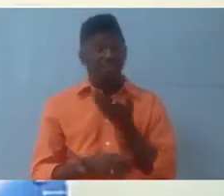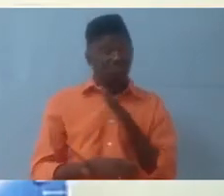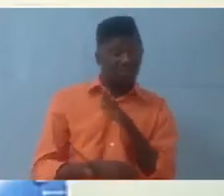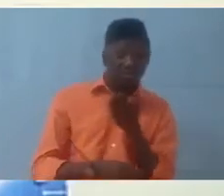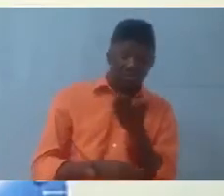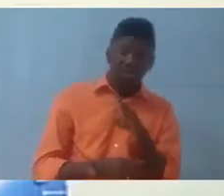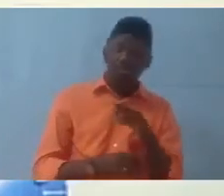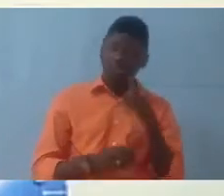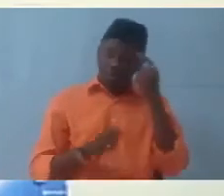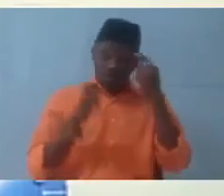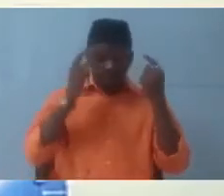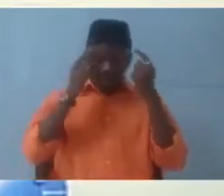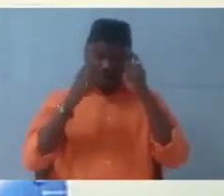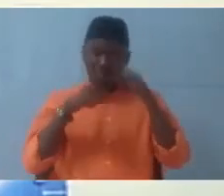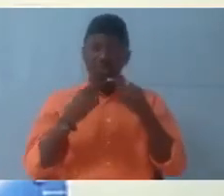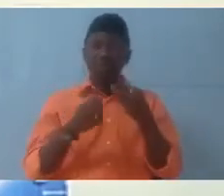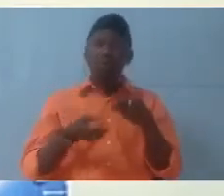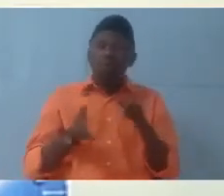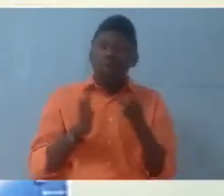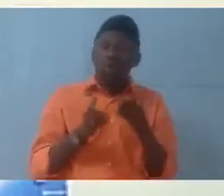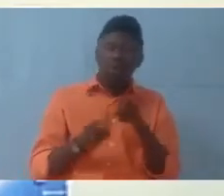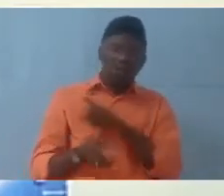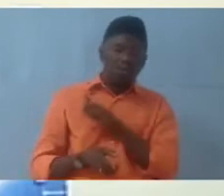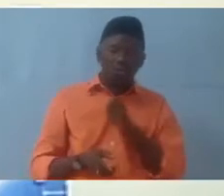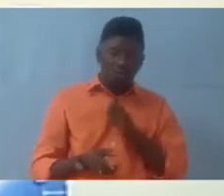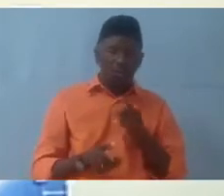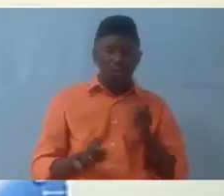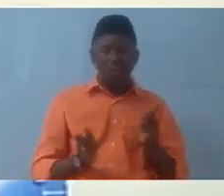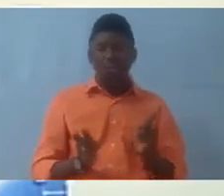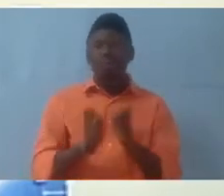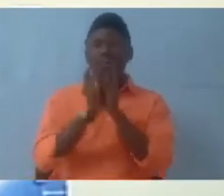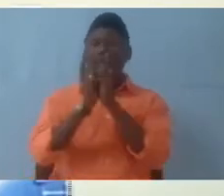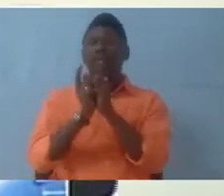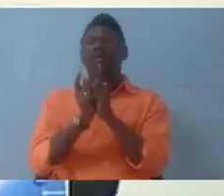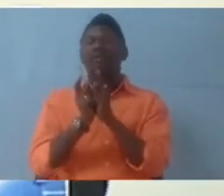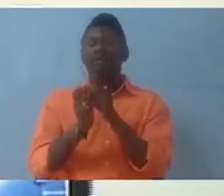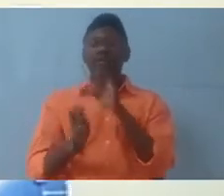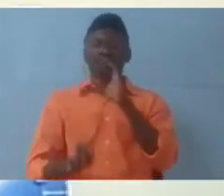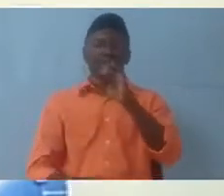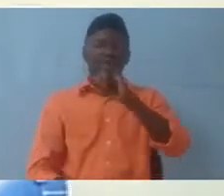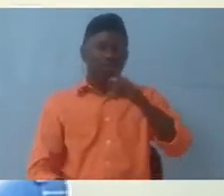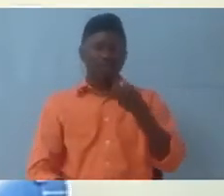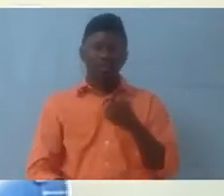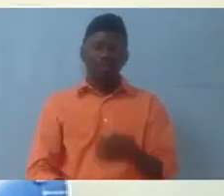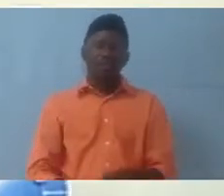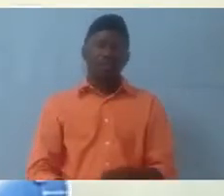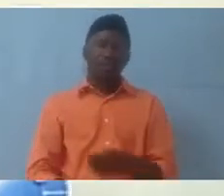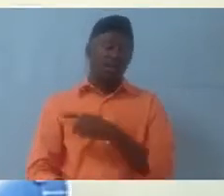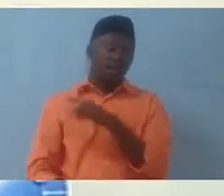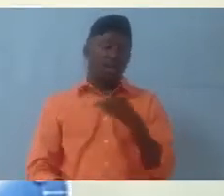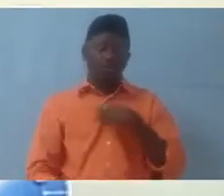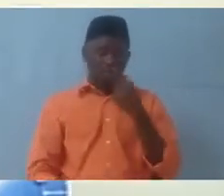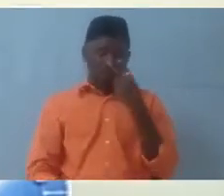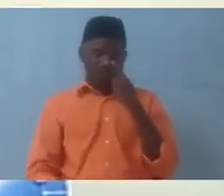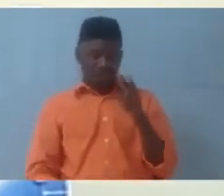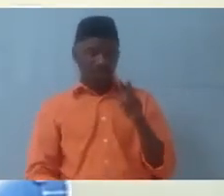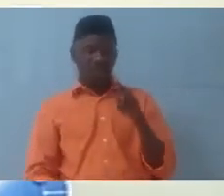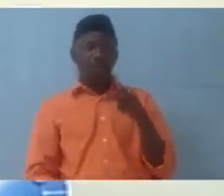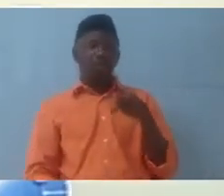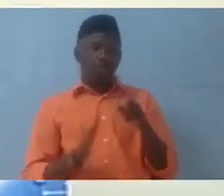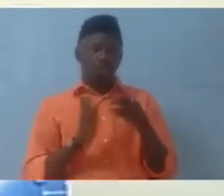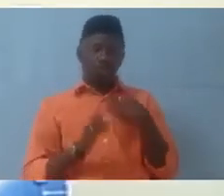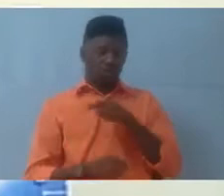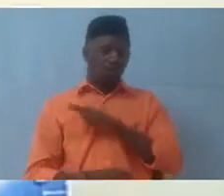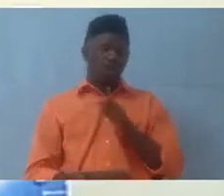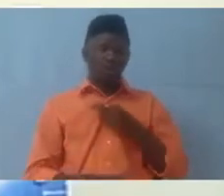worried about how we approach the CJ so they were not adverse to seeing the CJ but how we see the CJ how we approach him li ci faxe ko rek